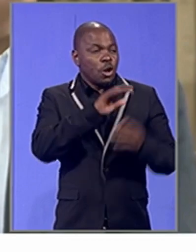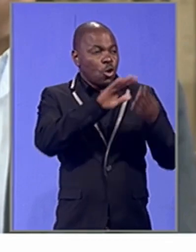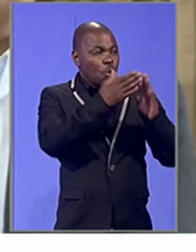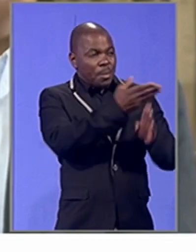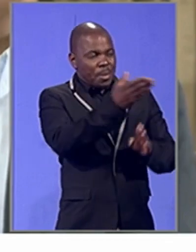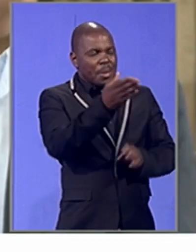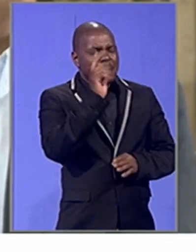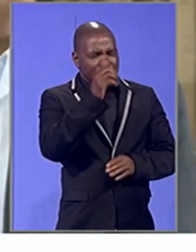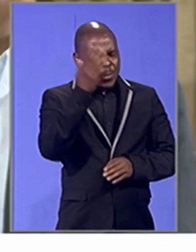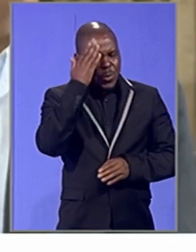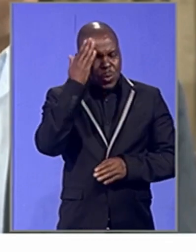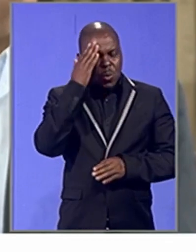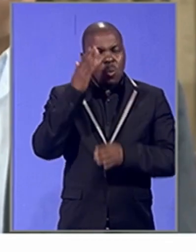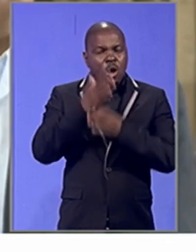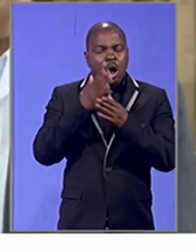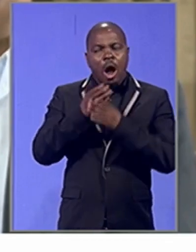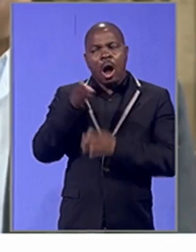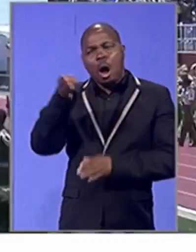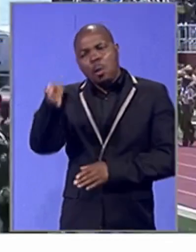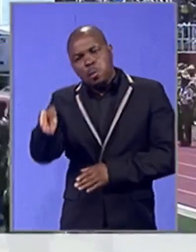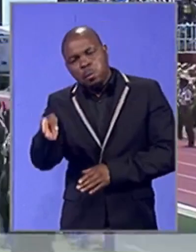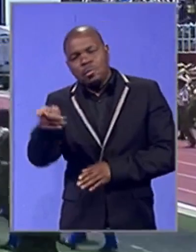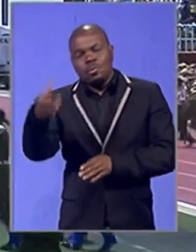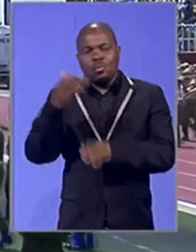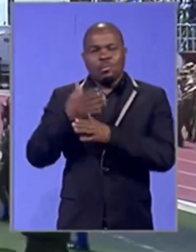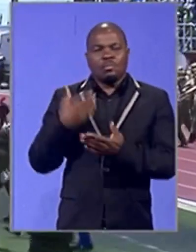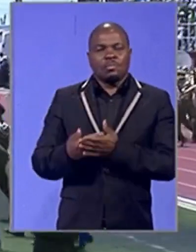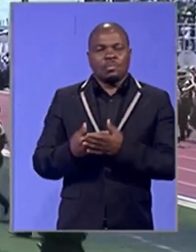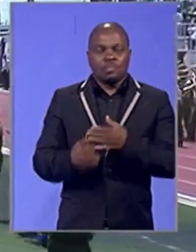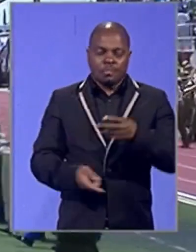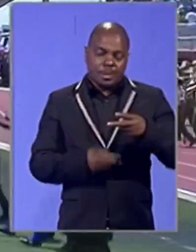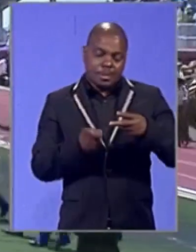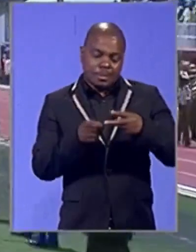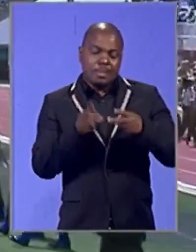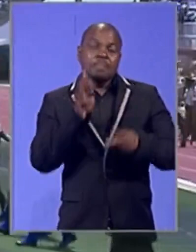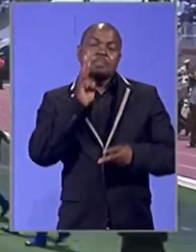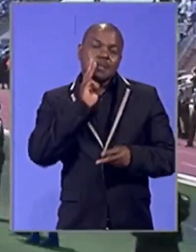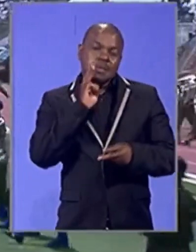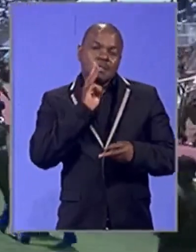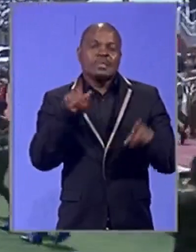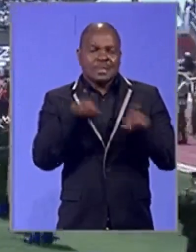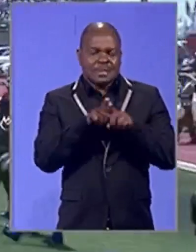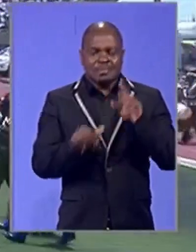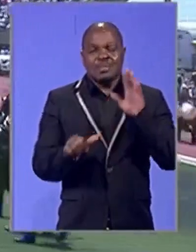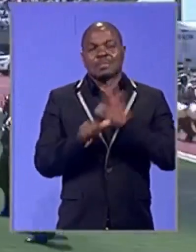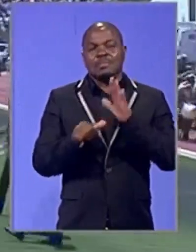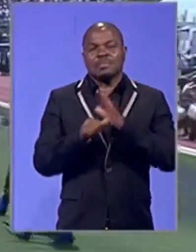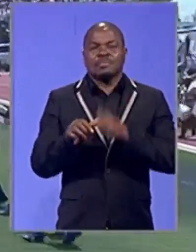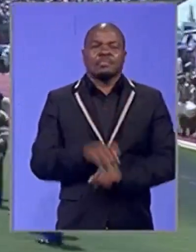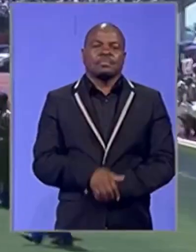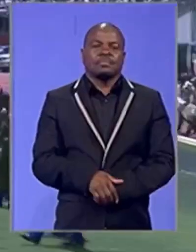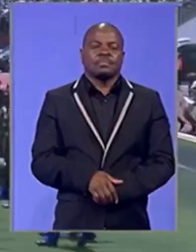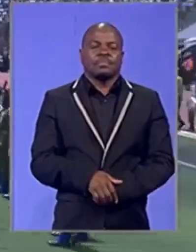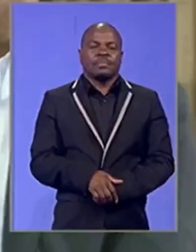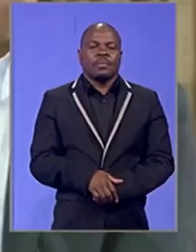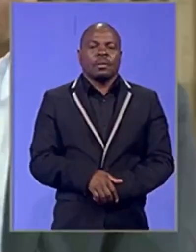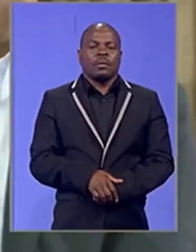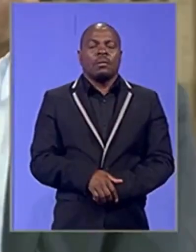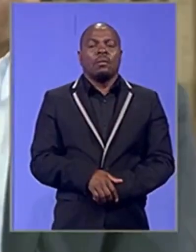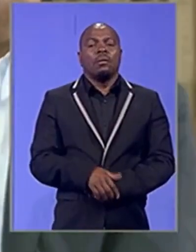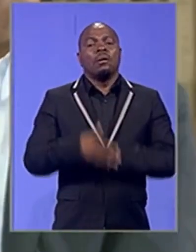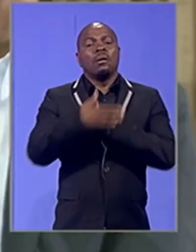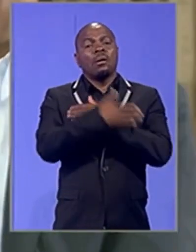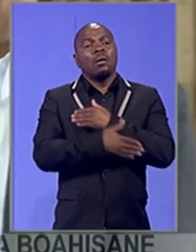tsebe hore mesebetsi ba teng ba tsebe ho sebetsa. Taba ya metsi le yona ke ya bohlokwa ka hara naha. Hona le